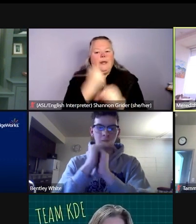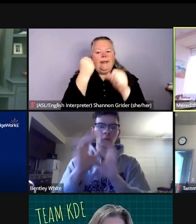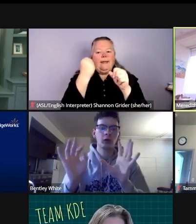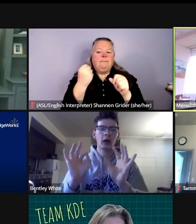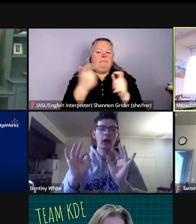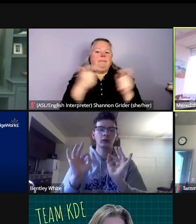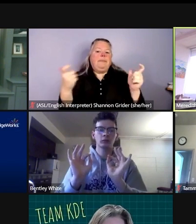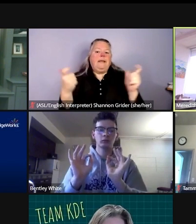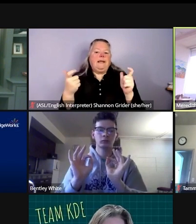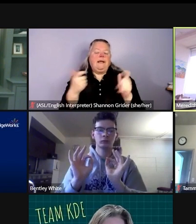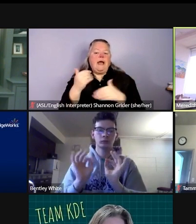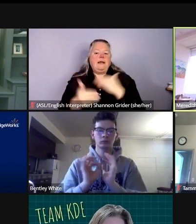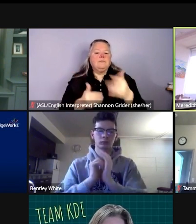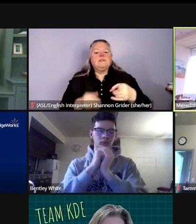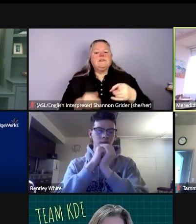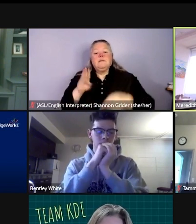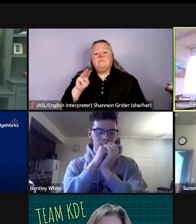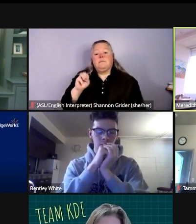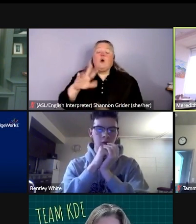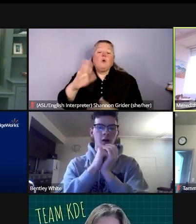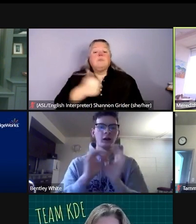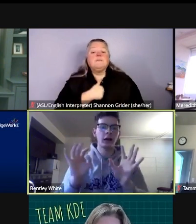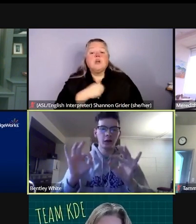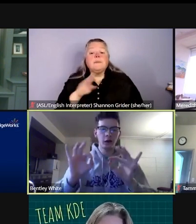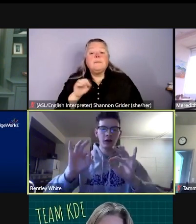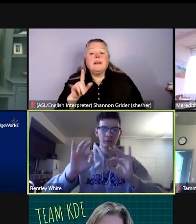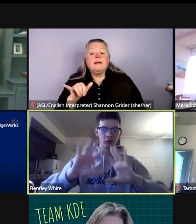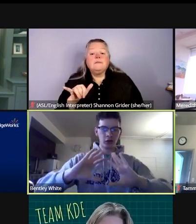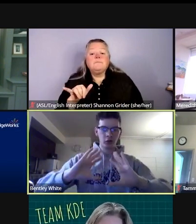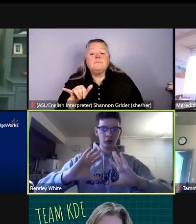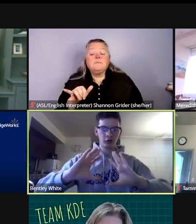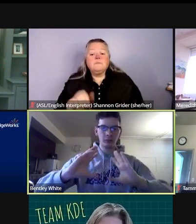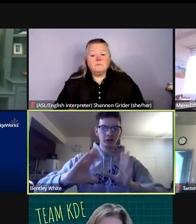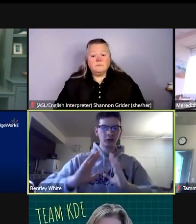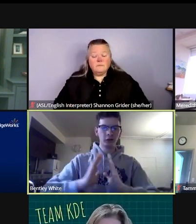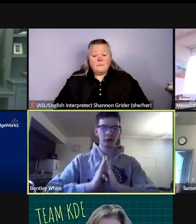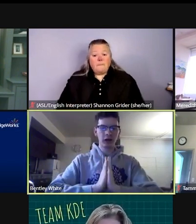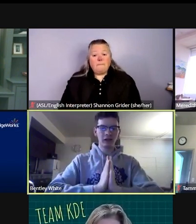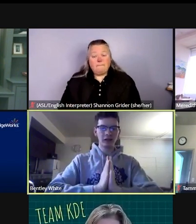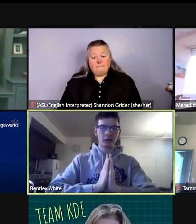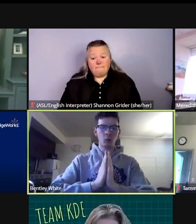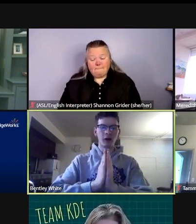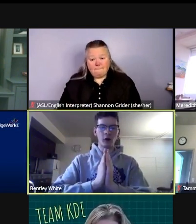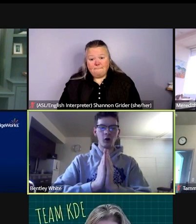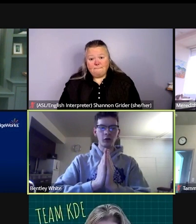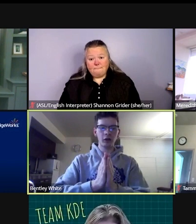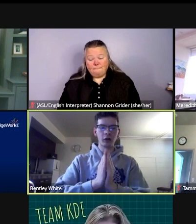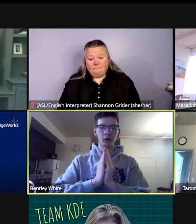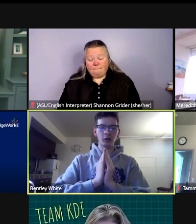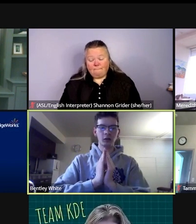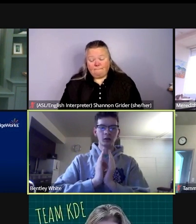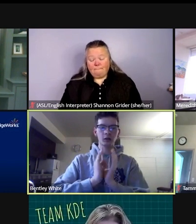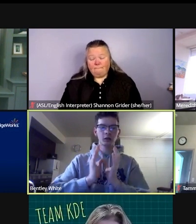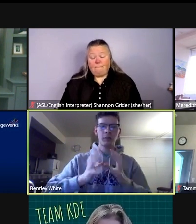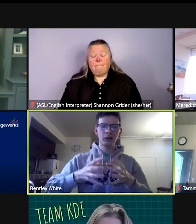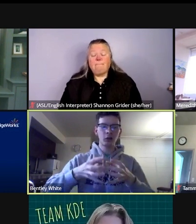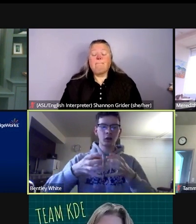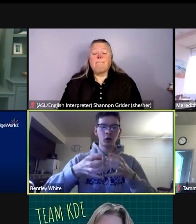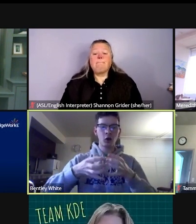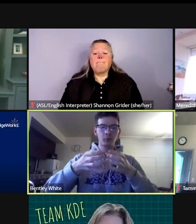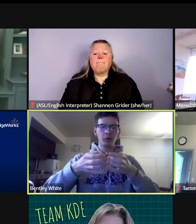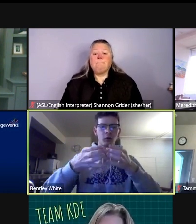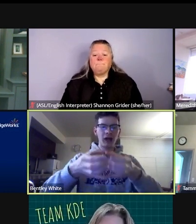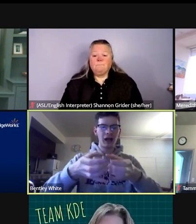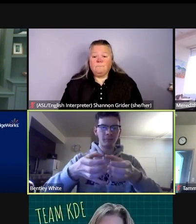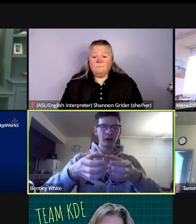Sure. So I don't know that. Oh, sorry, Bentley, go ahead. can I clarify to make sure I heard this right? Basically, you're Sure. kind of asking what are the, based